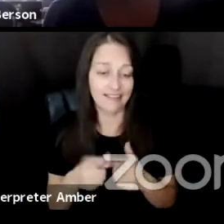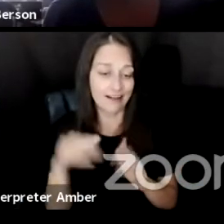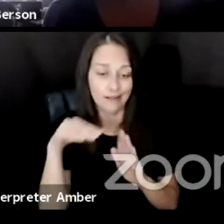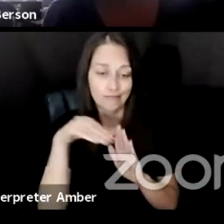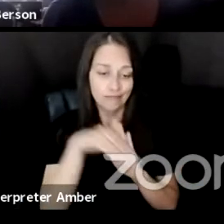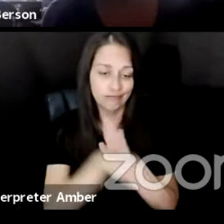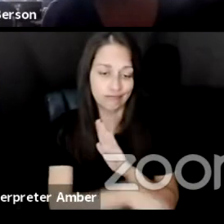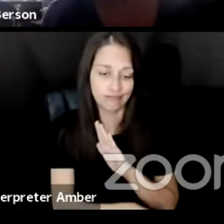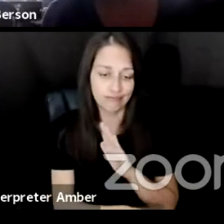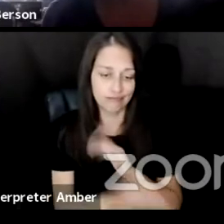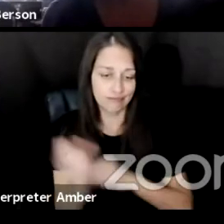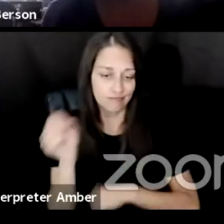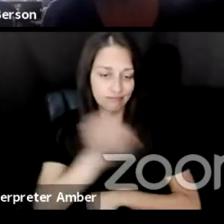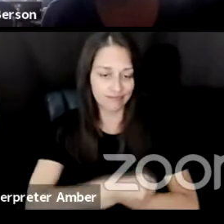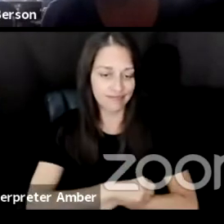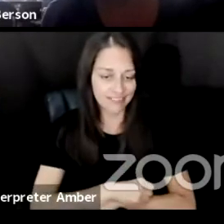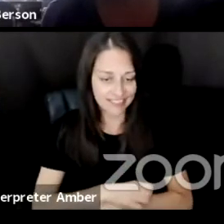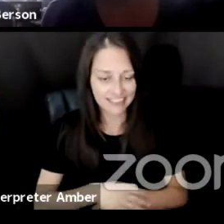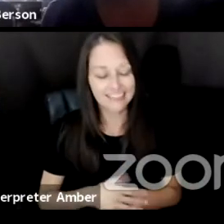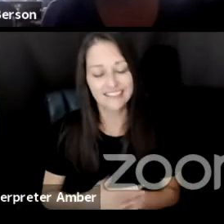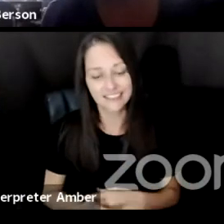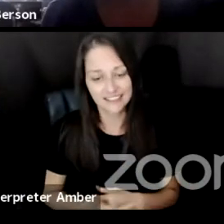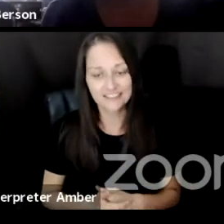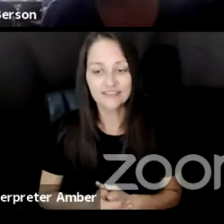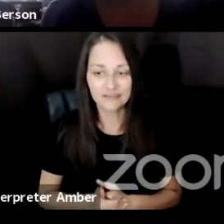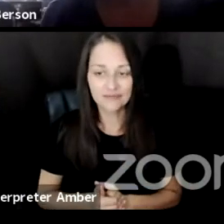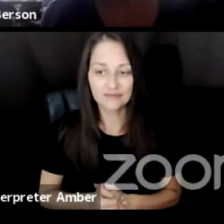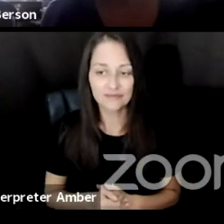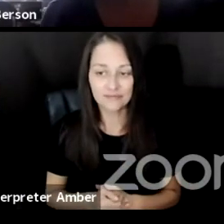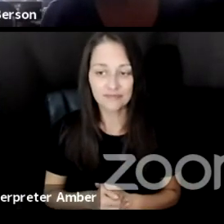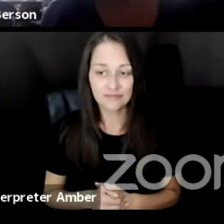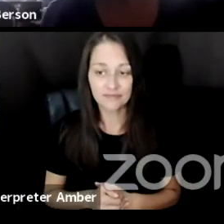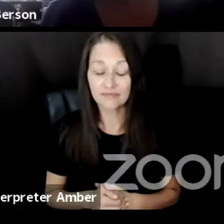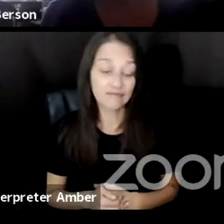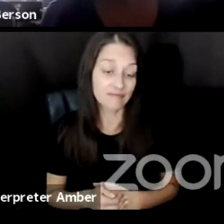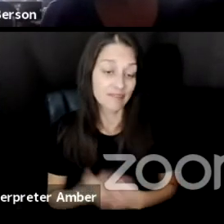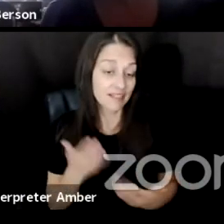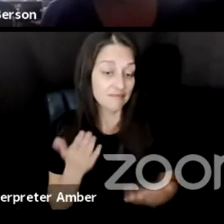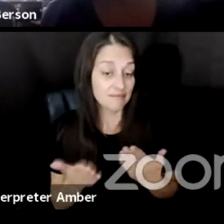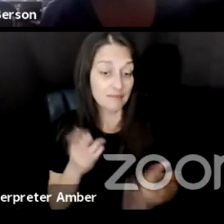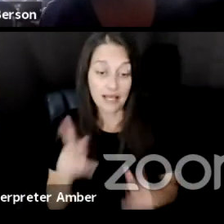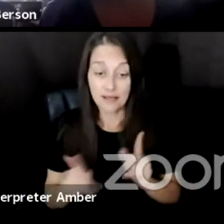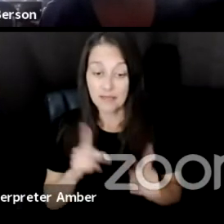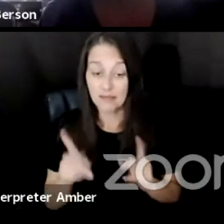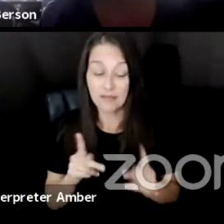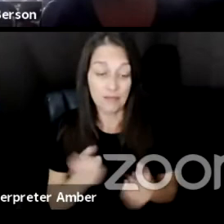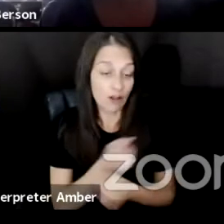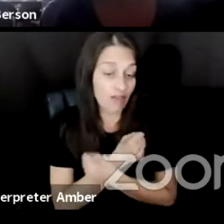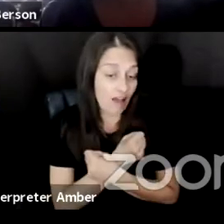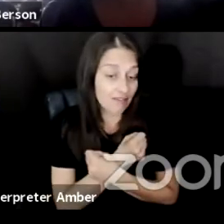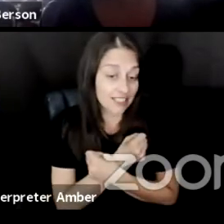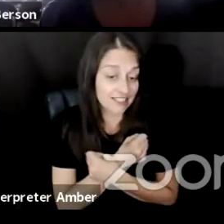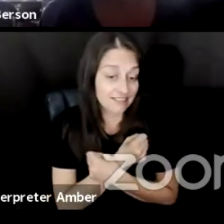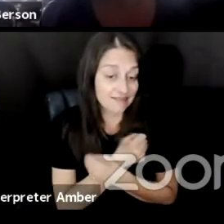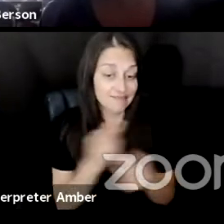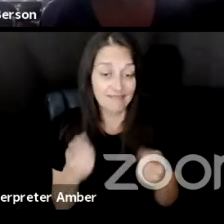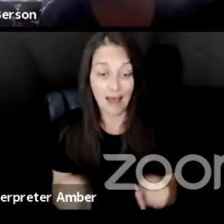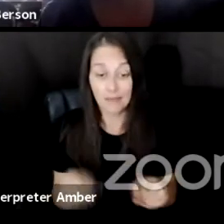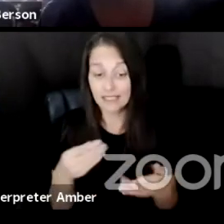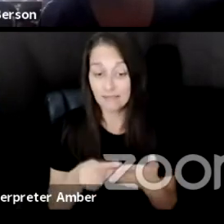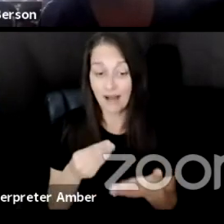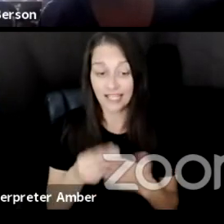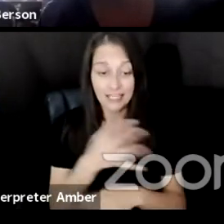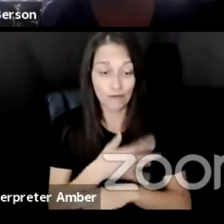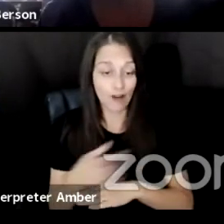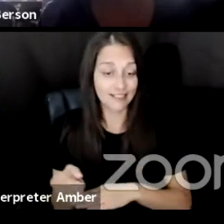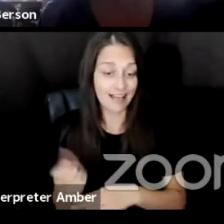know? And so you can make something that people really value and love, and it still can run out of money, right? So how do